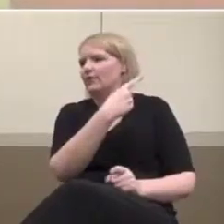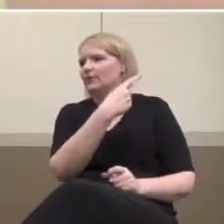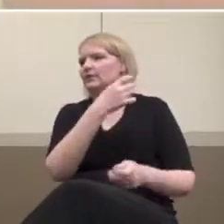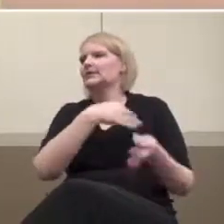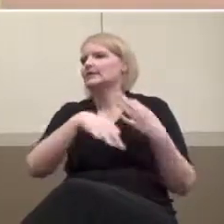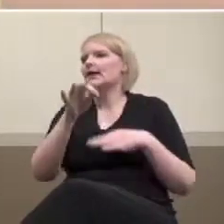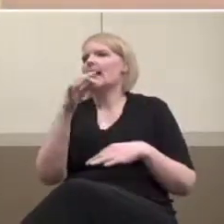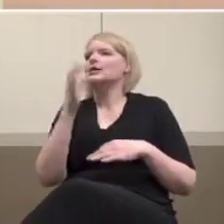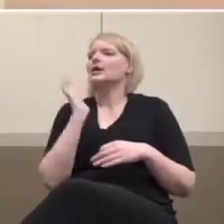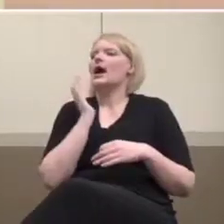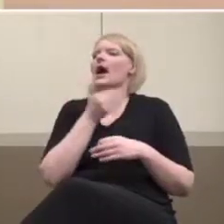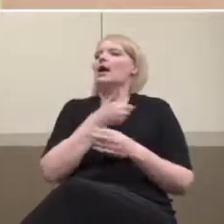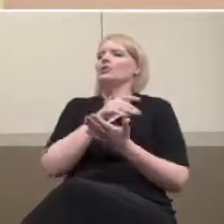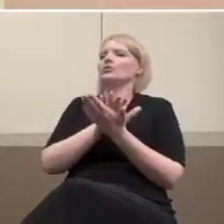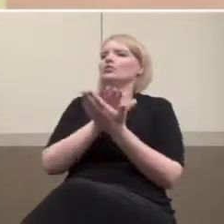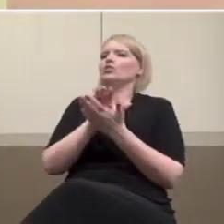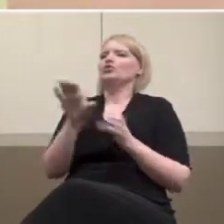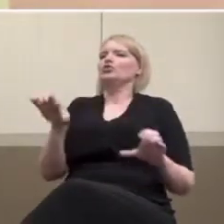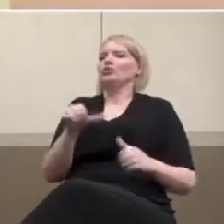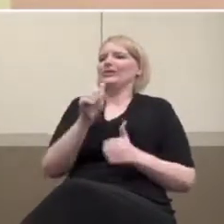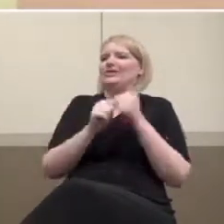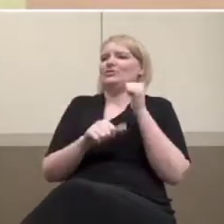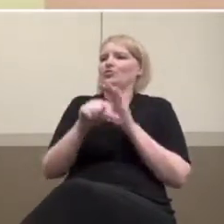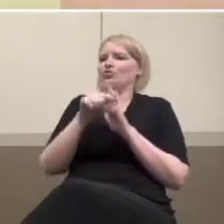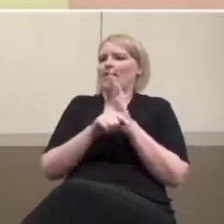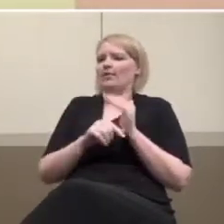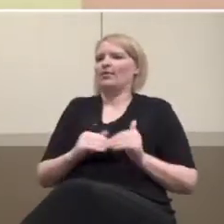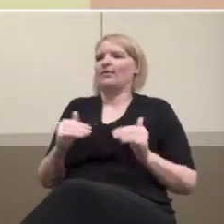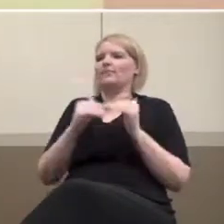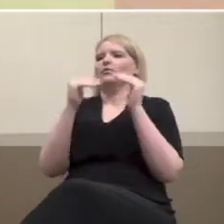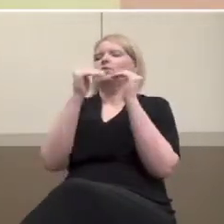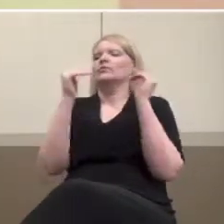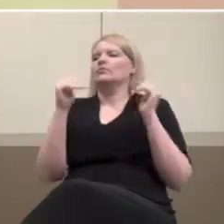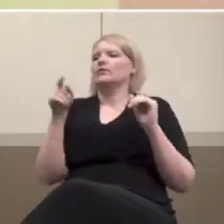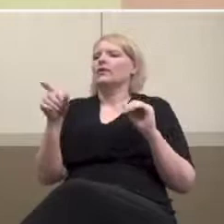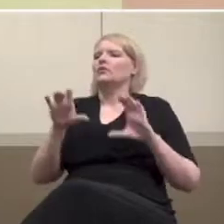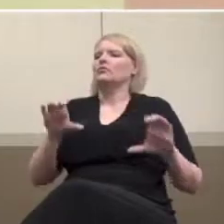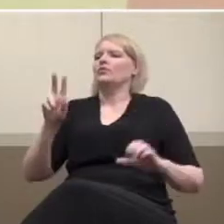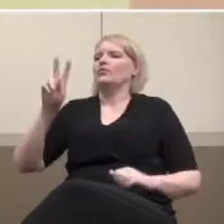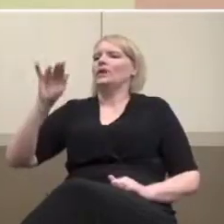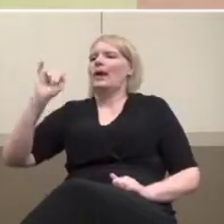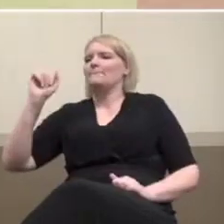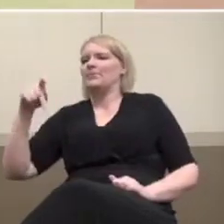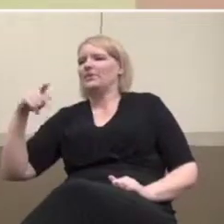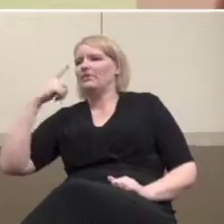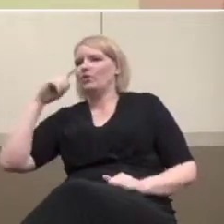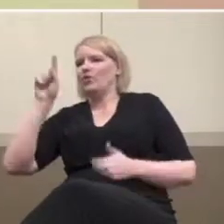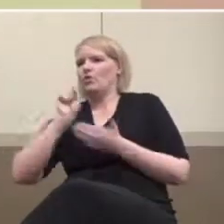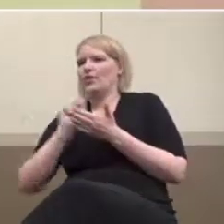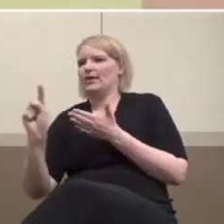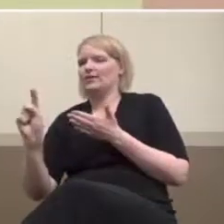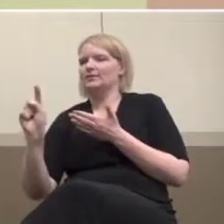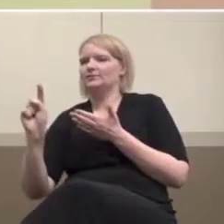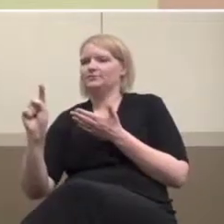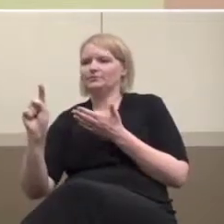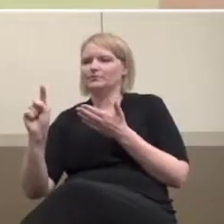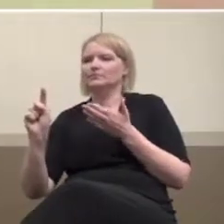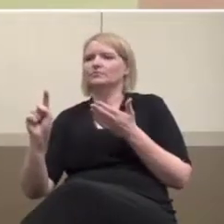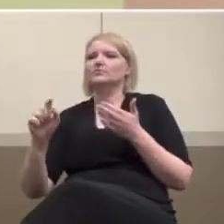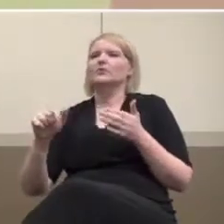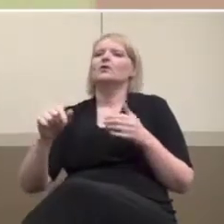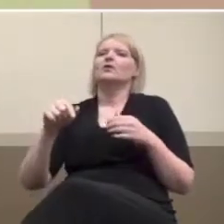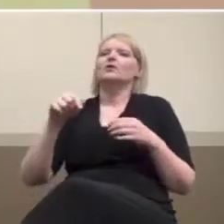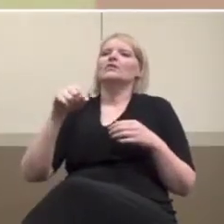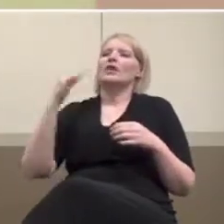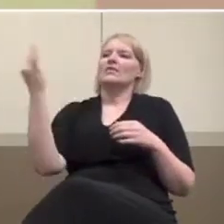also does, each at grade level, they do our VIP of the week, so 6th grade, 7th grade, and 8th grade has one. And then